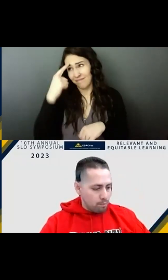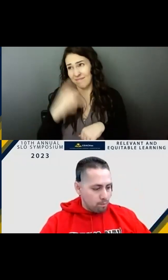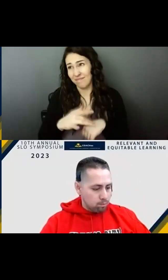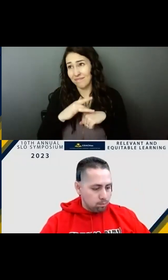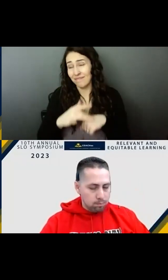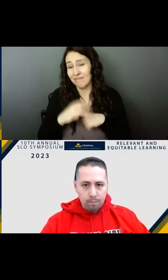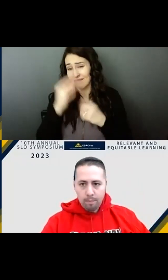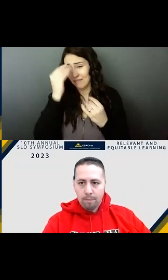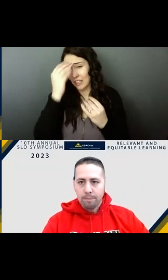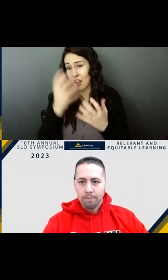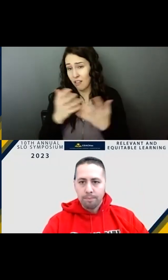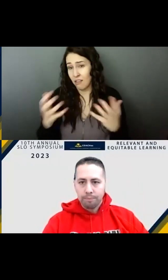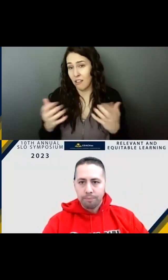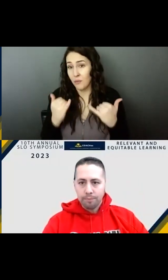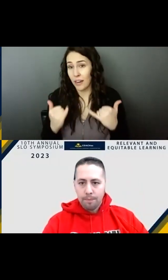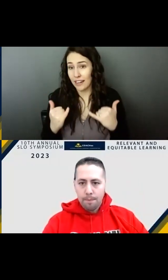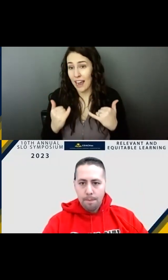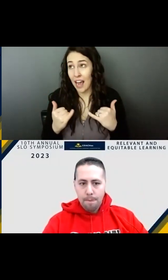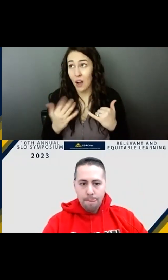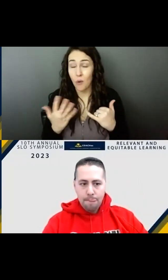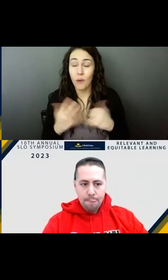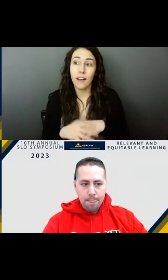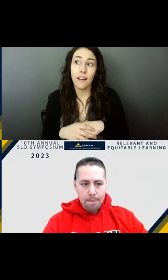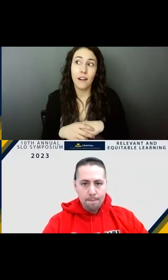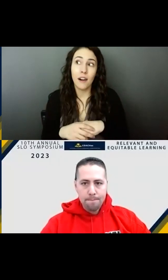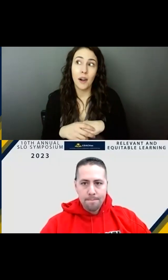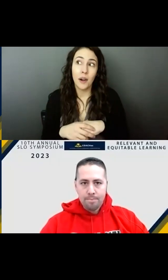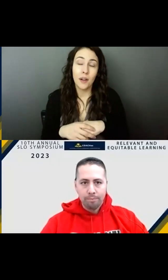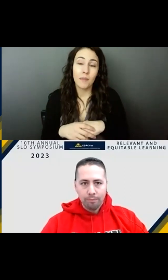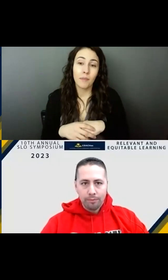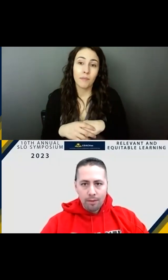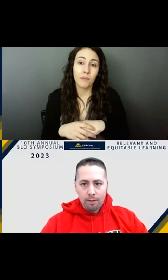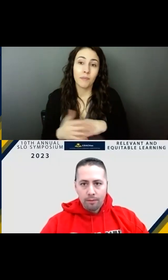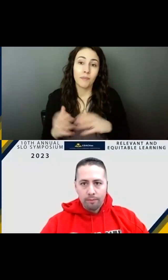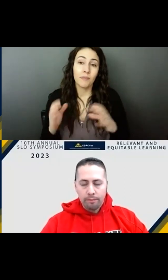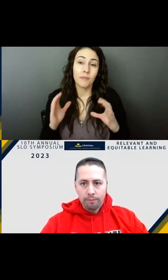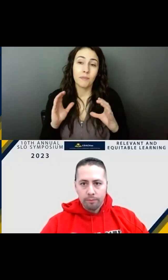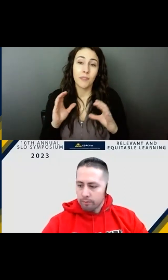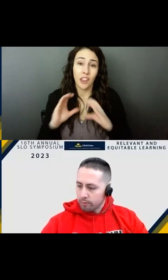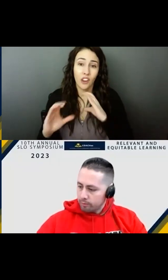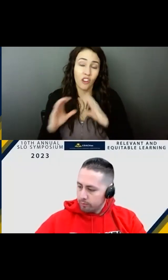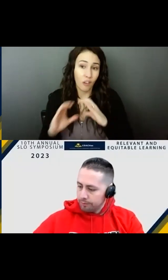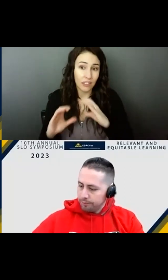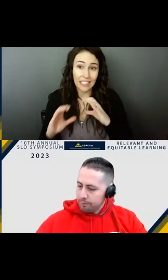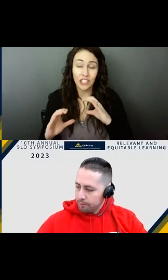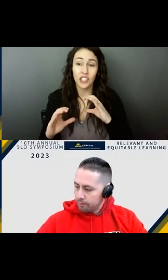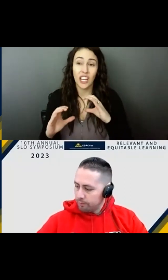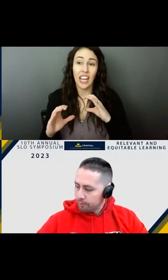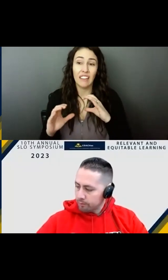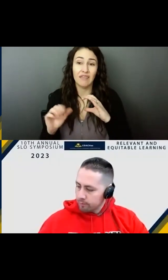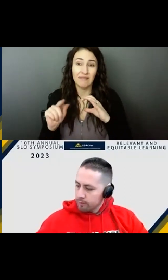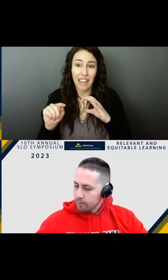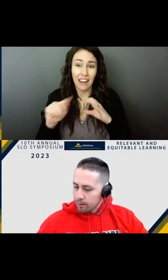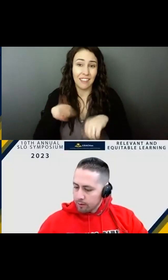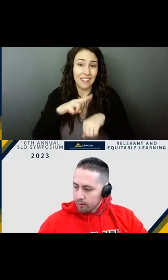now is the conversation at the national level in higher